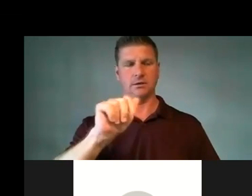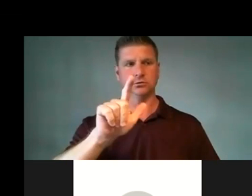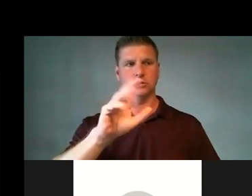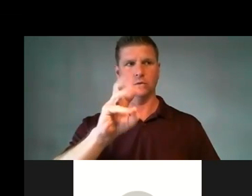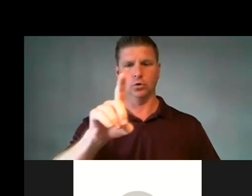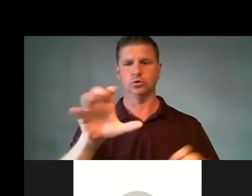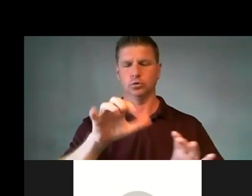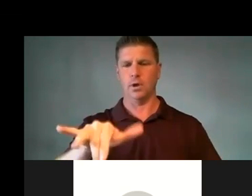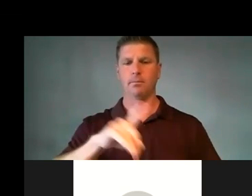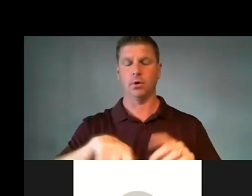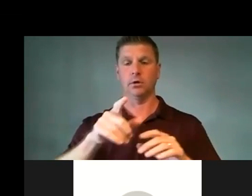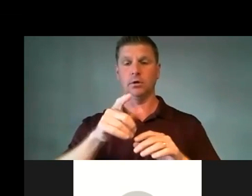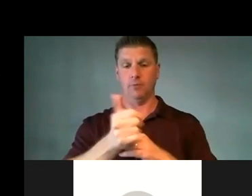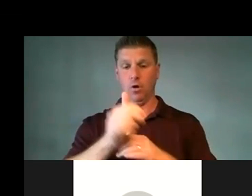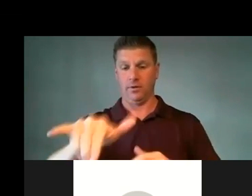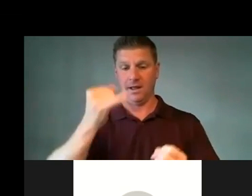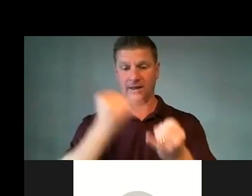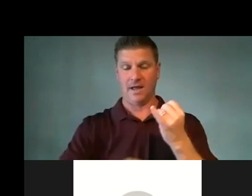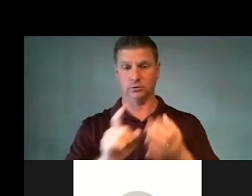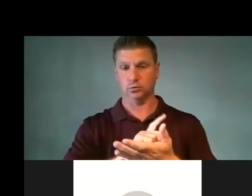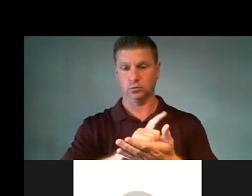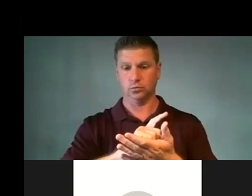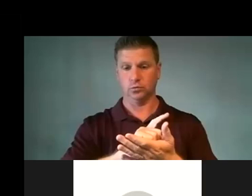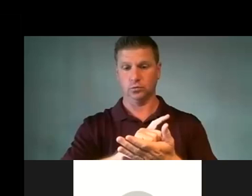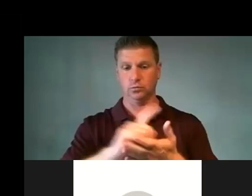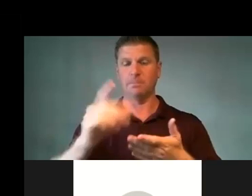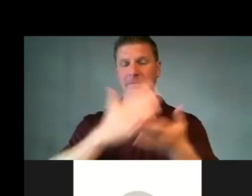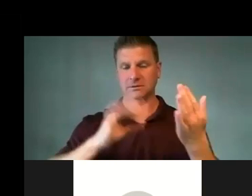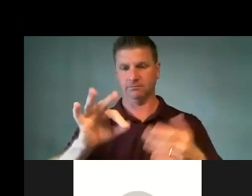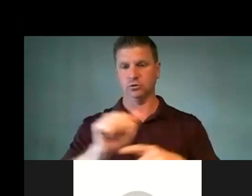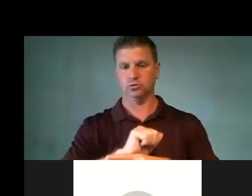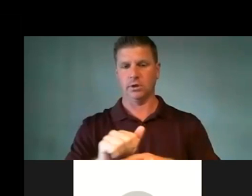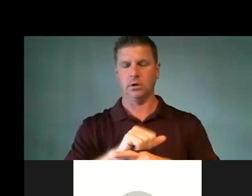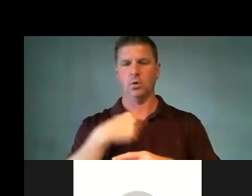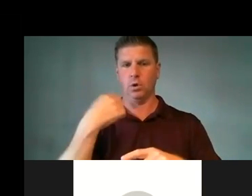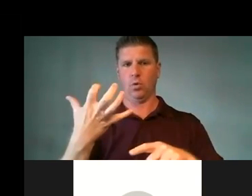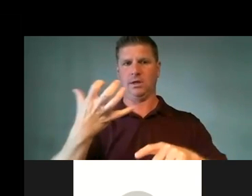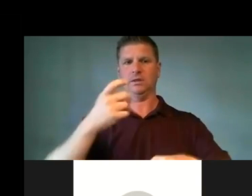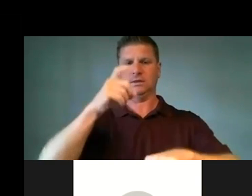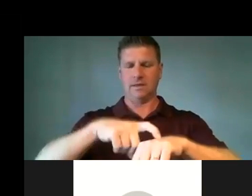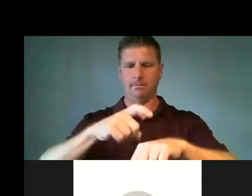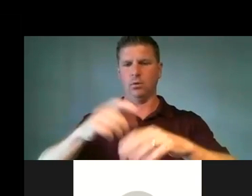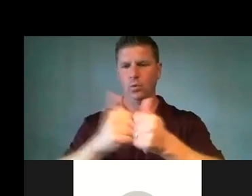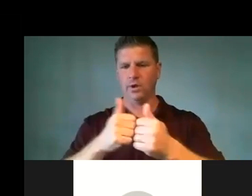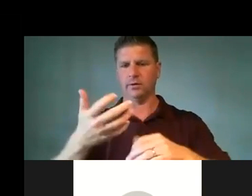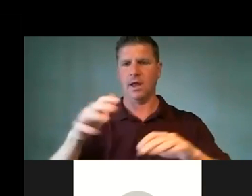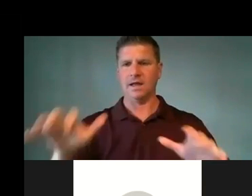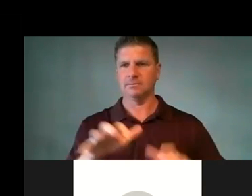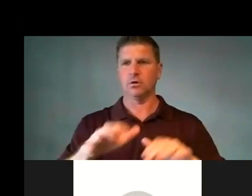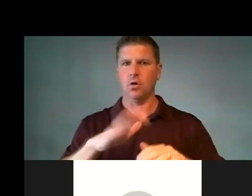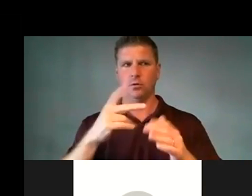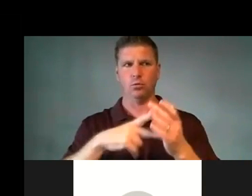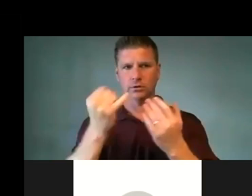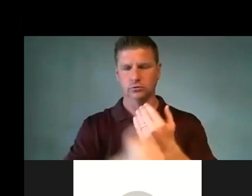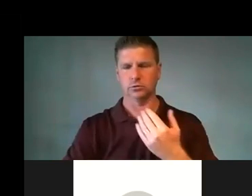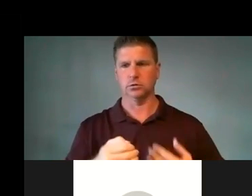But following that, the last piece of the training, we wanted to time it with the activities on the project.